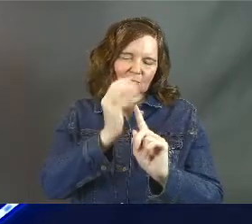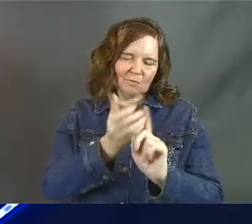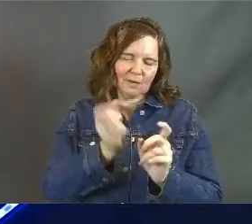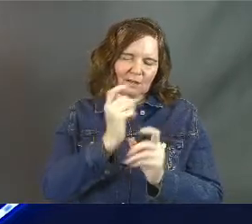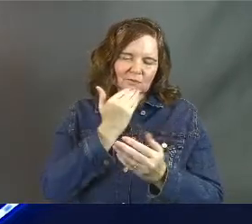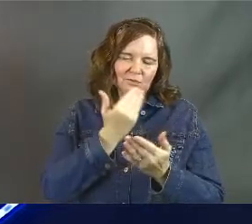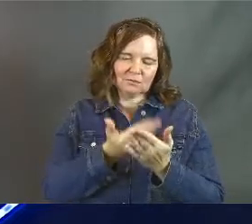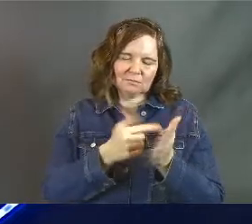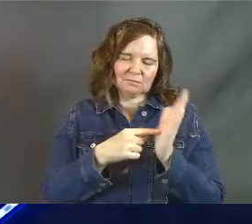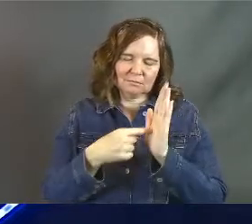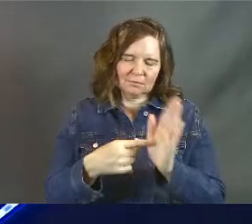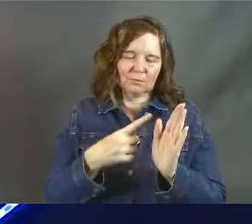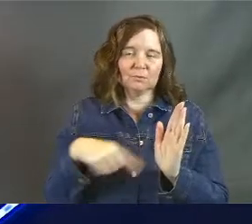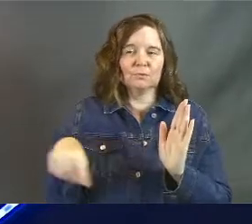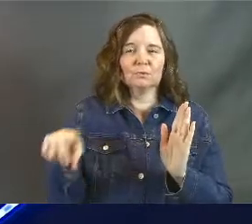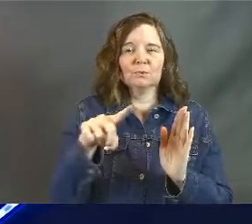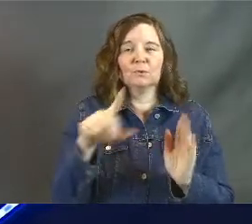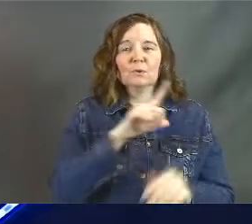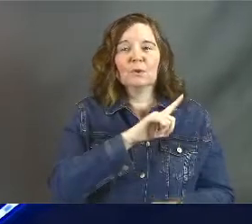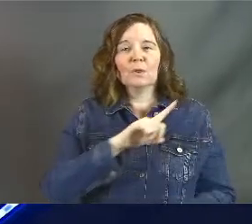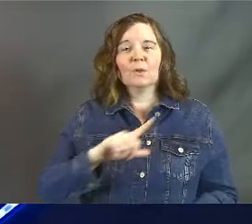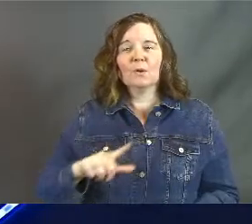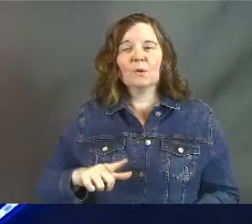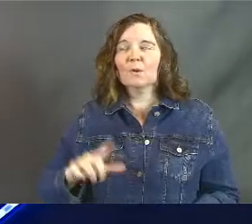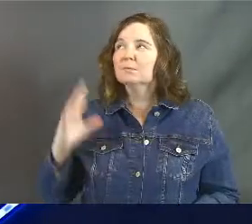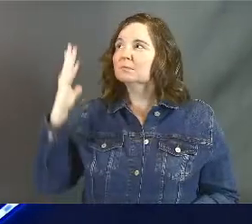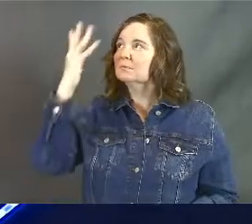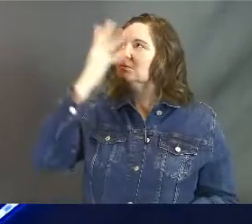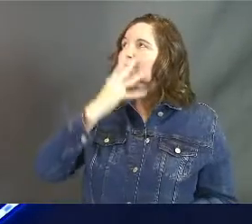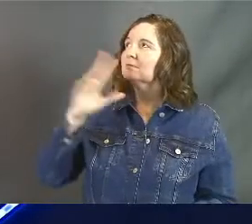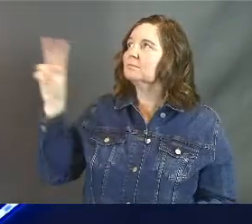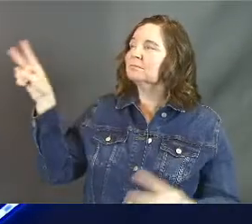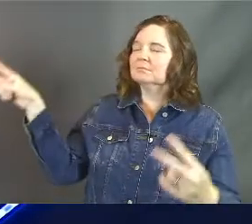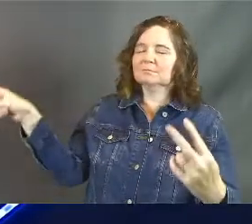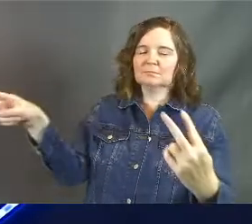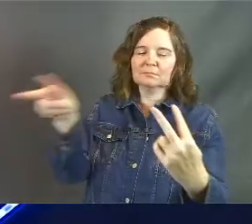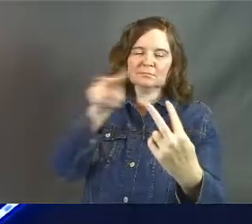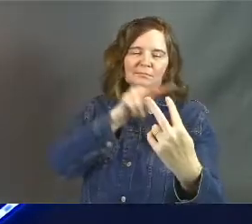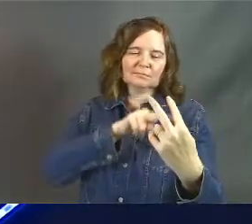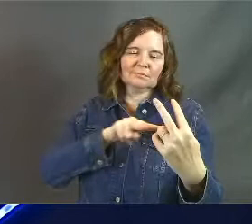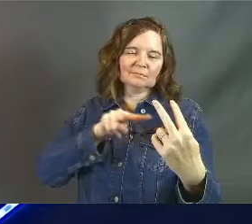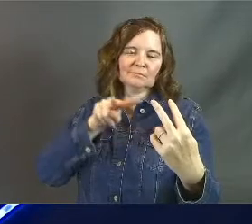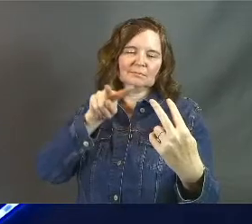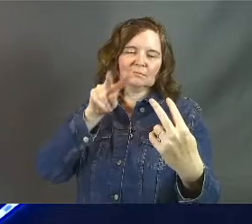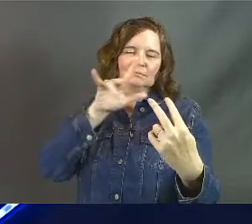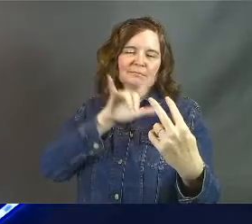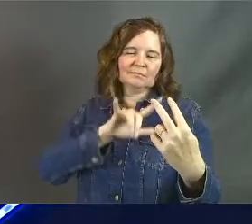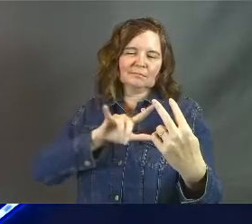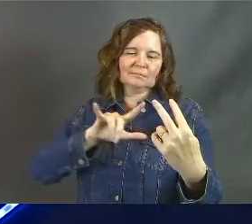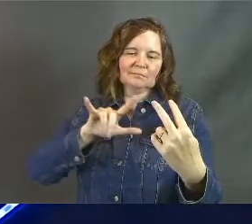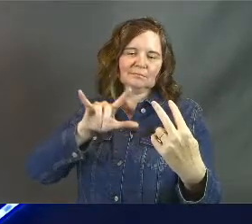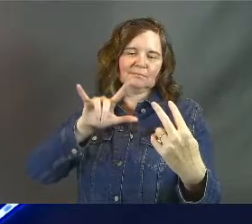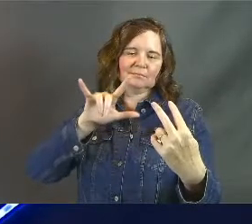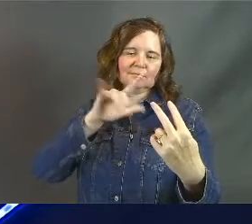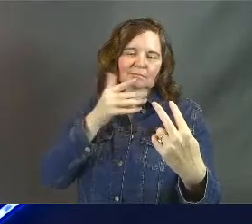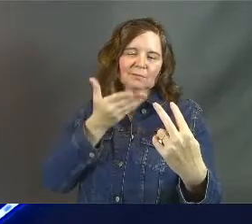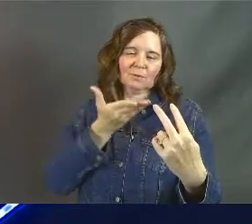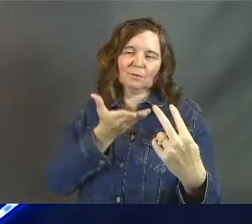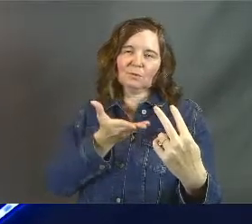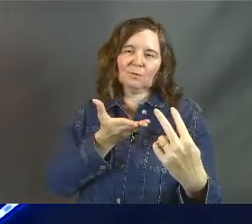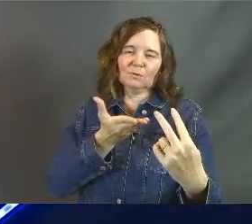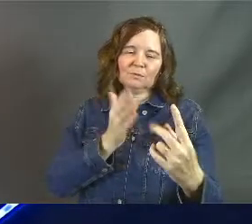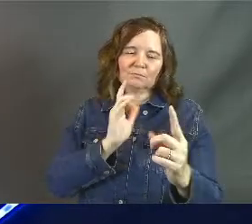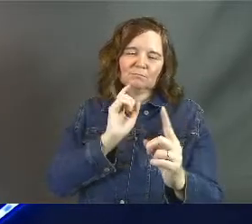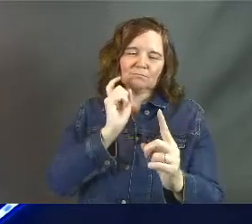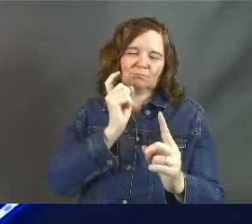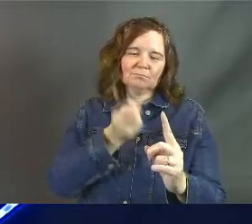be gracious to you. Lord, turn his face